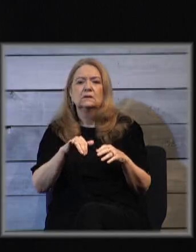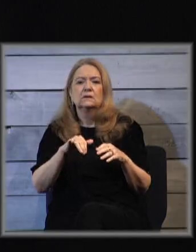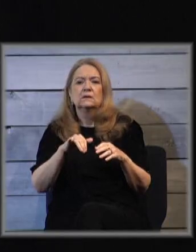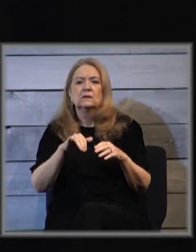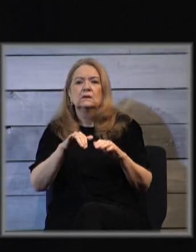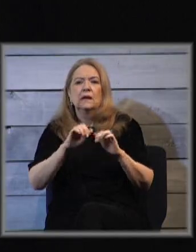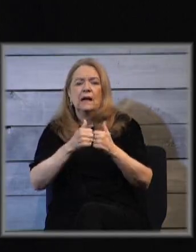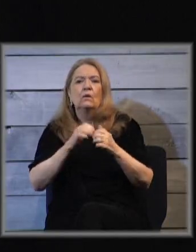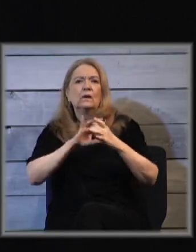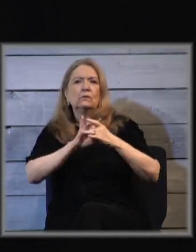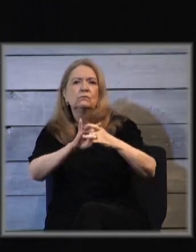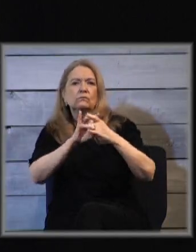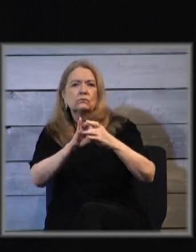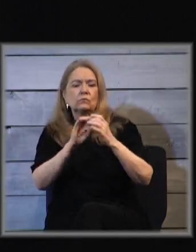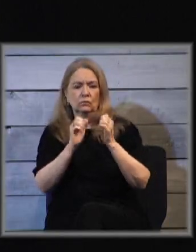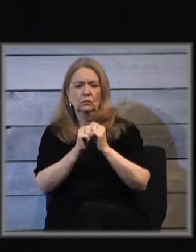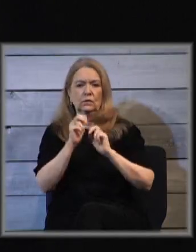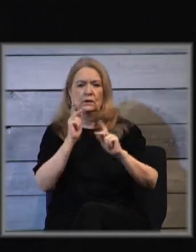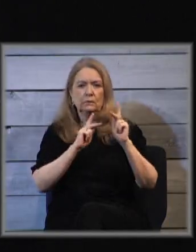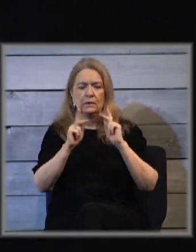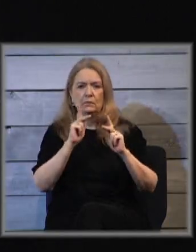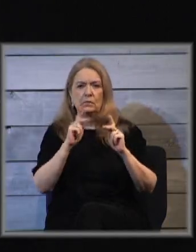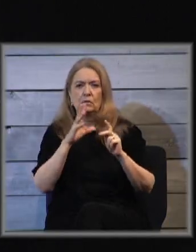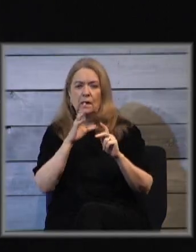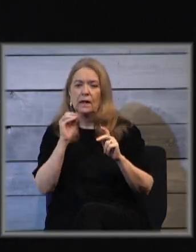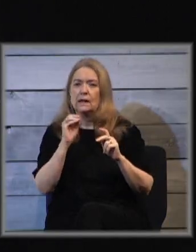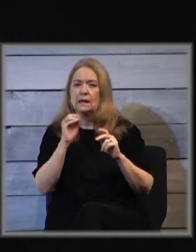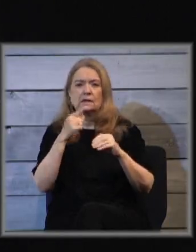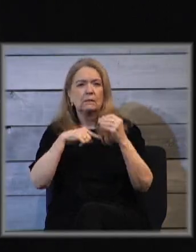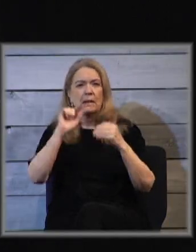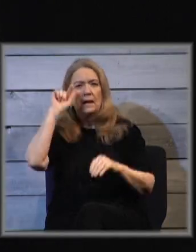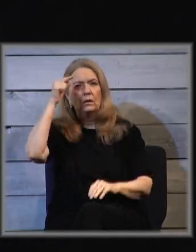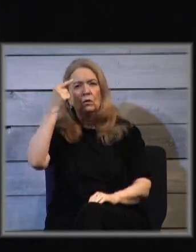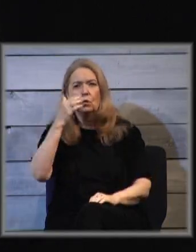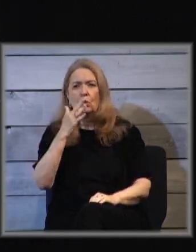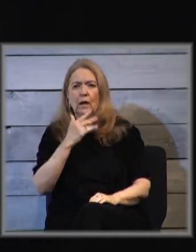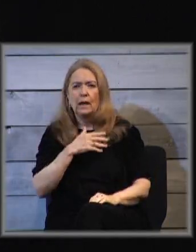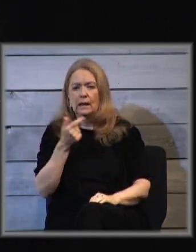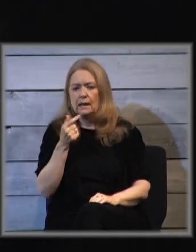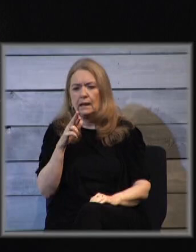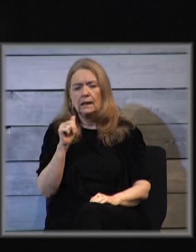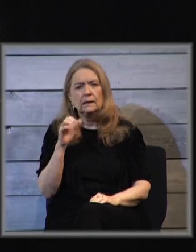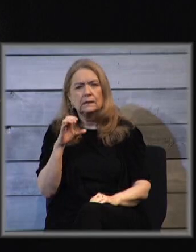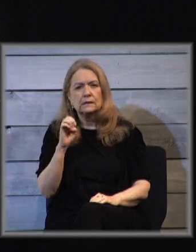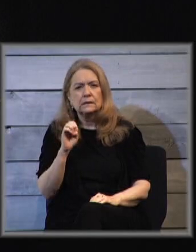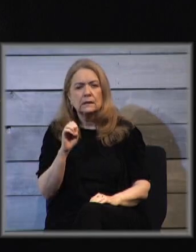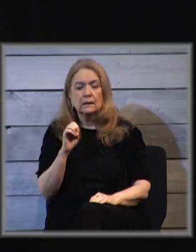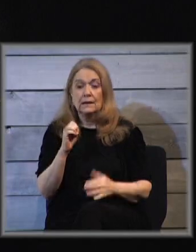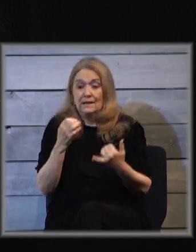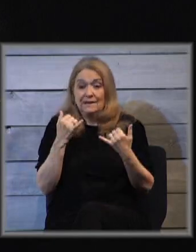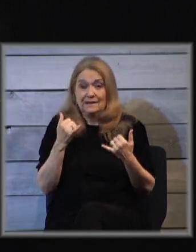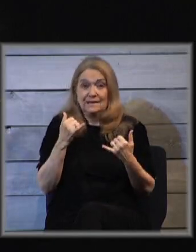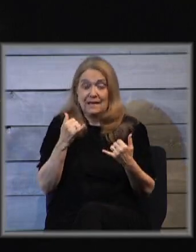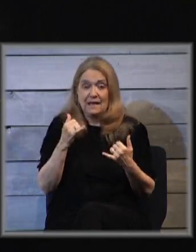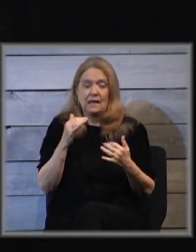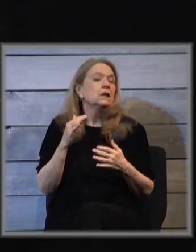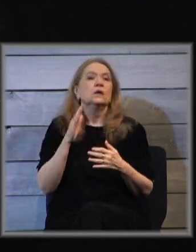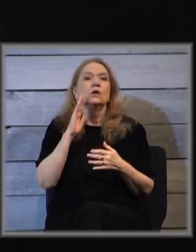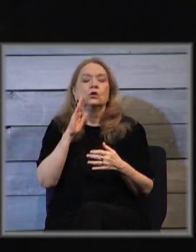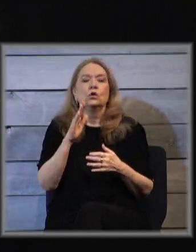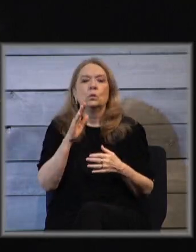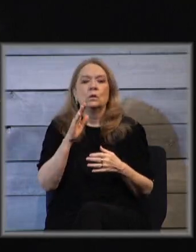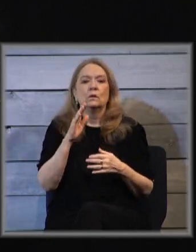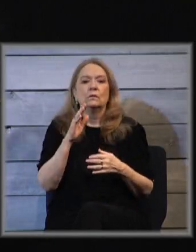horizontal reconciliation. And it's a matter of grace. The look of today's